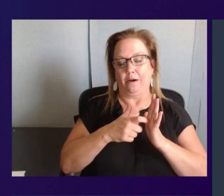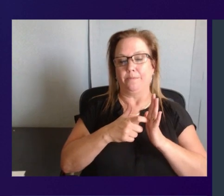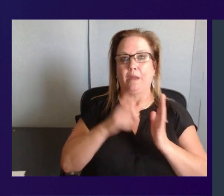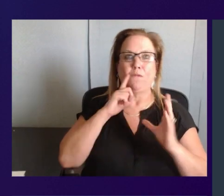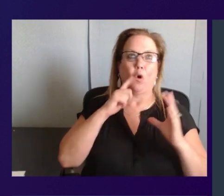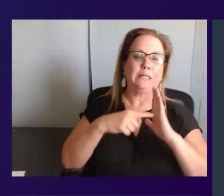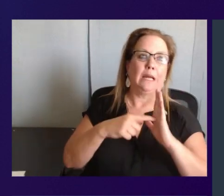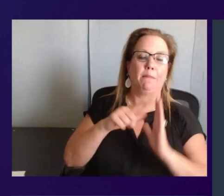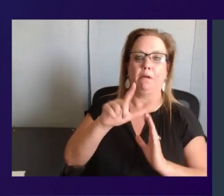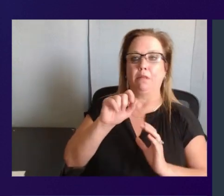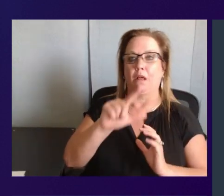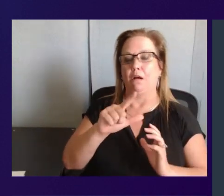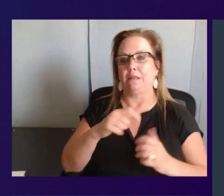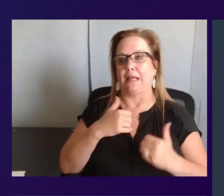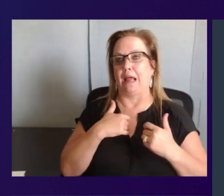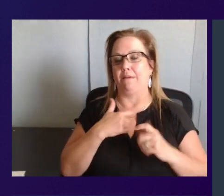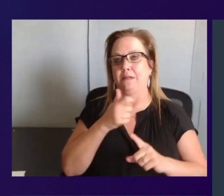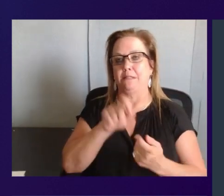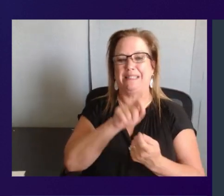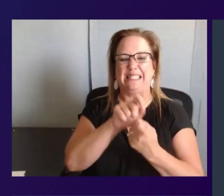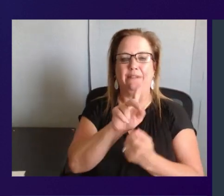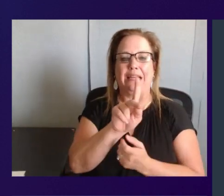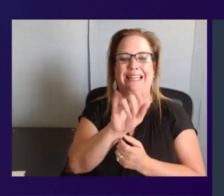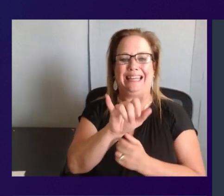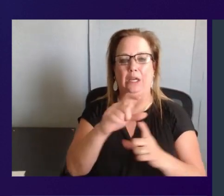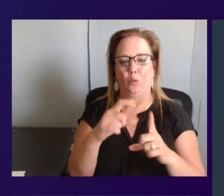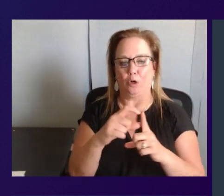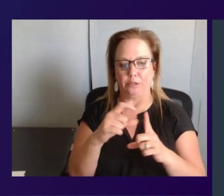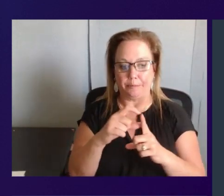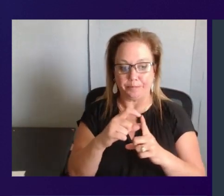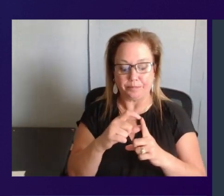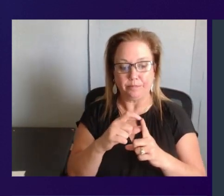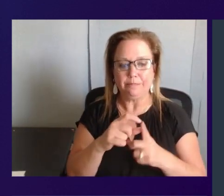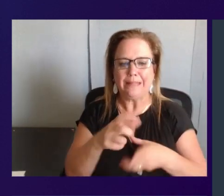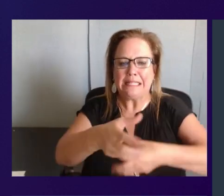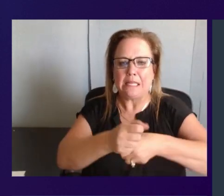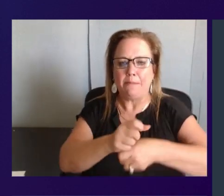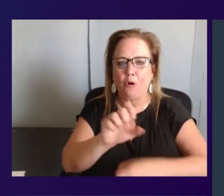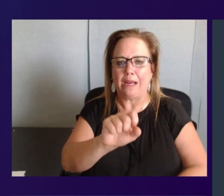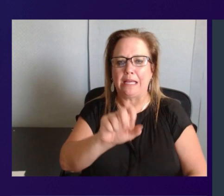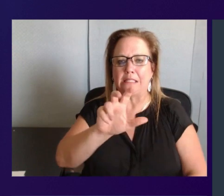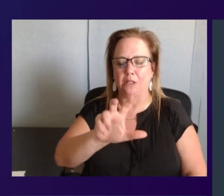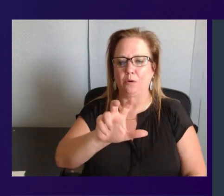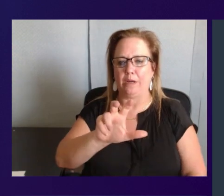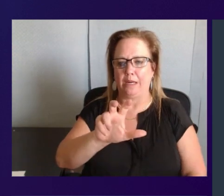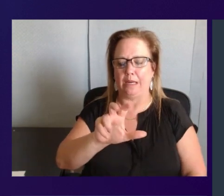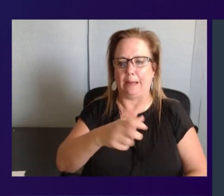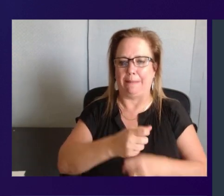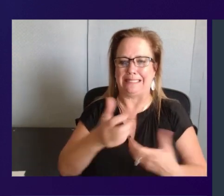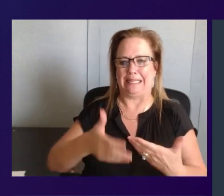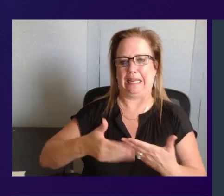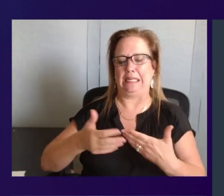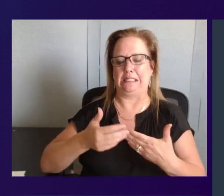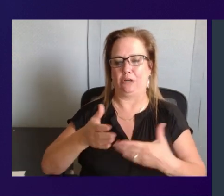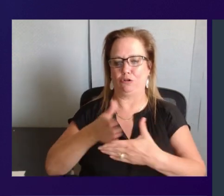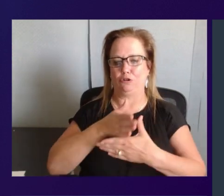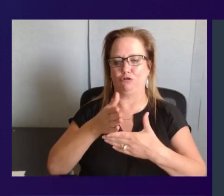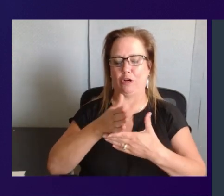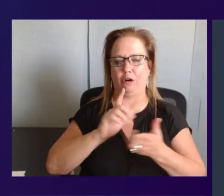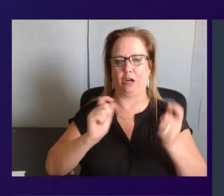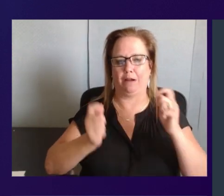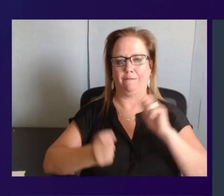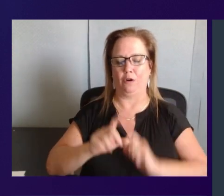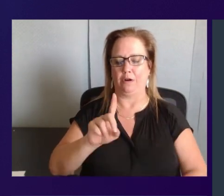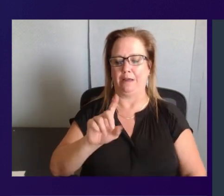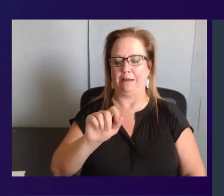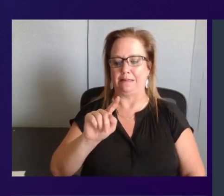example, logs that contain specific keywords. In summary, S3 Object Lambda makes it much easier to share and convert data across